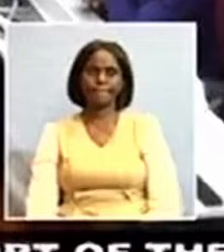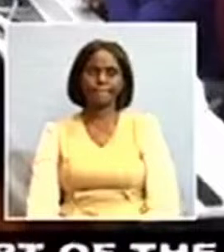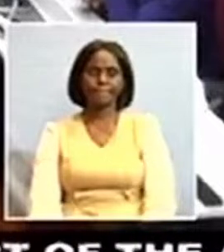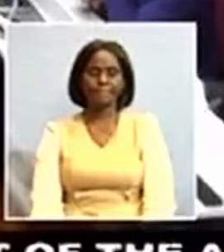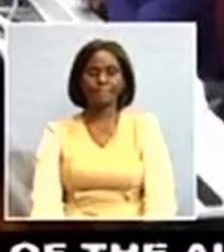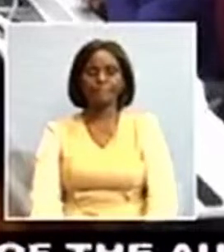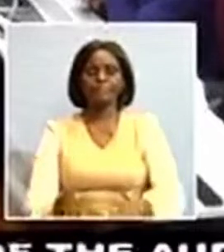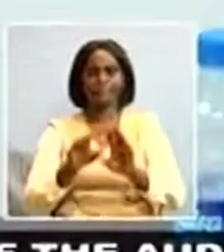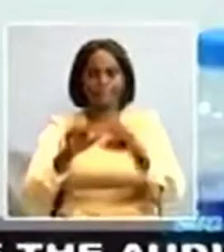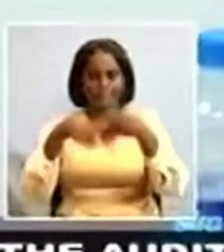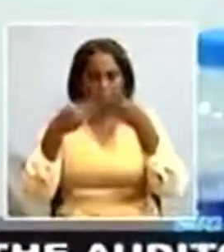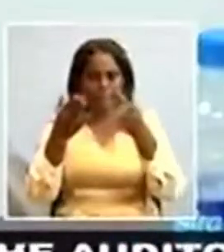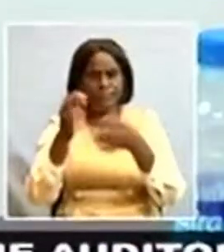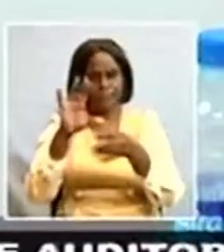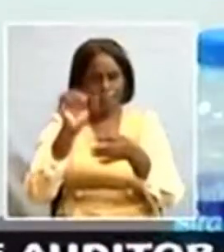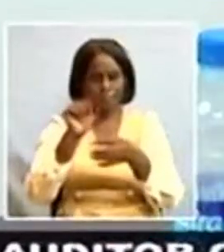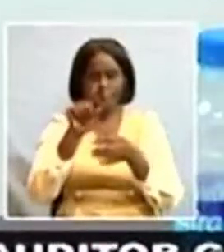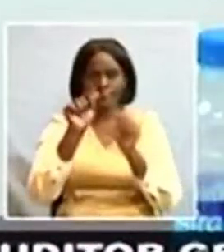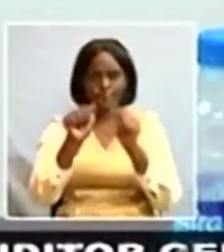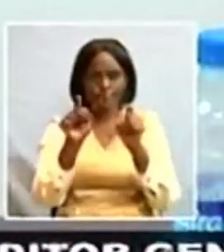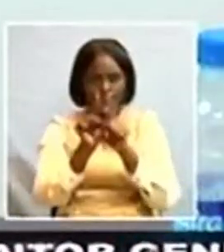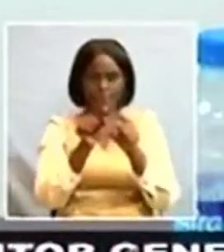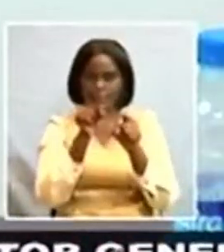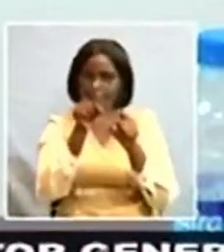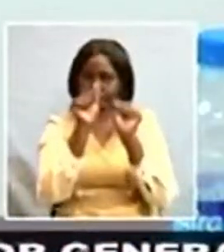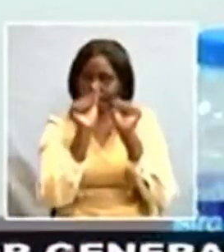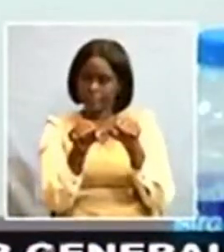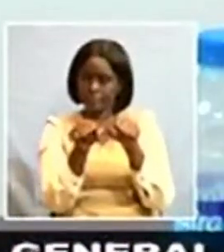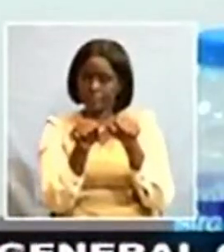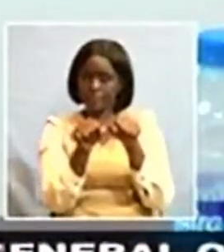You can give the CS so that she's able to.